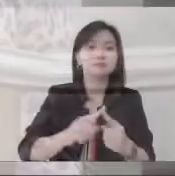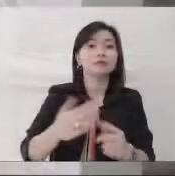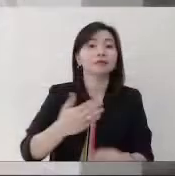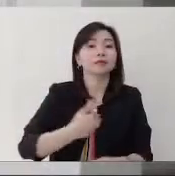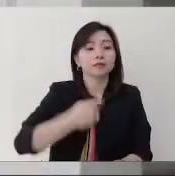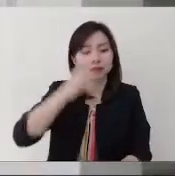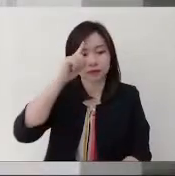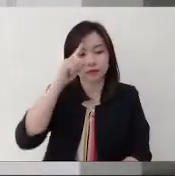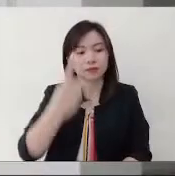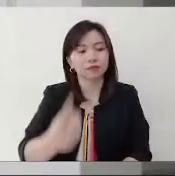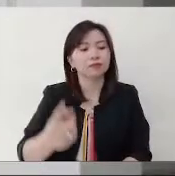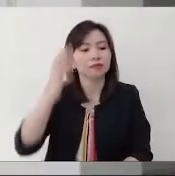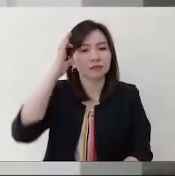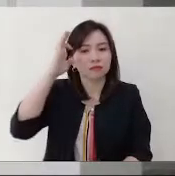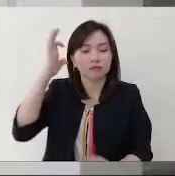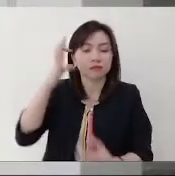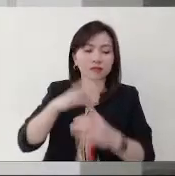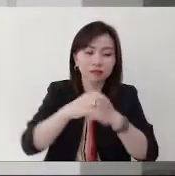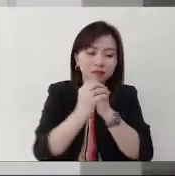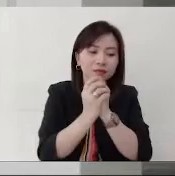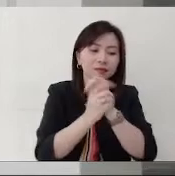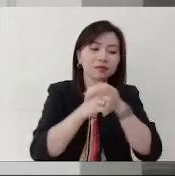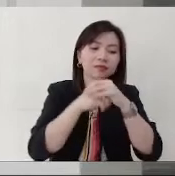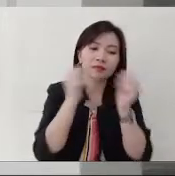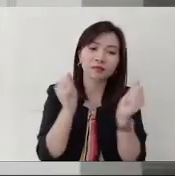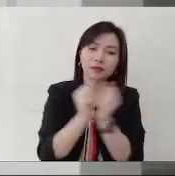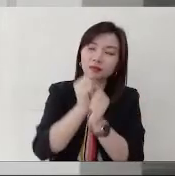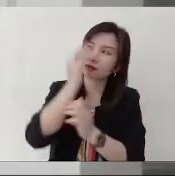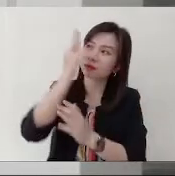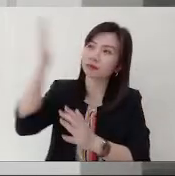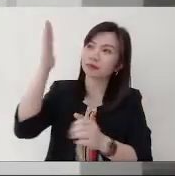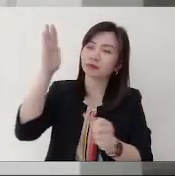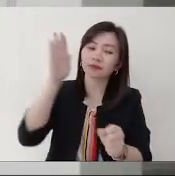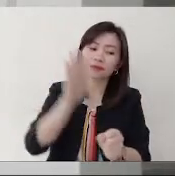When I'm alone, He comforts me with His